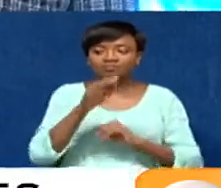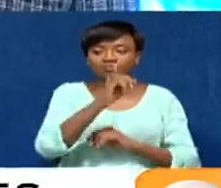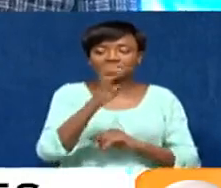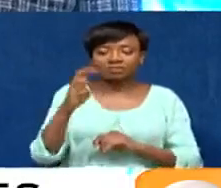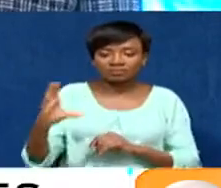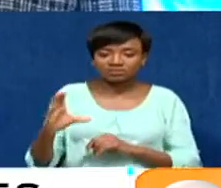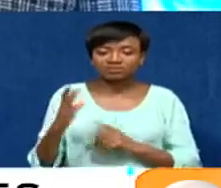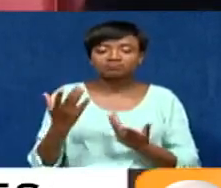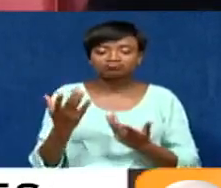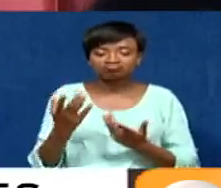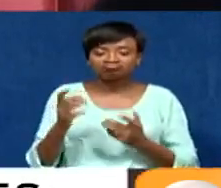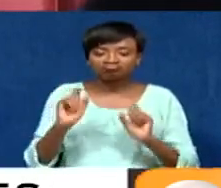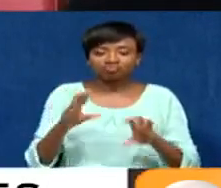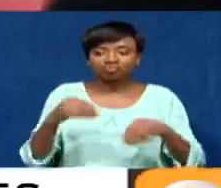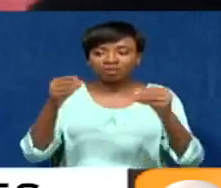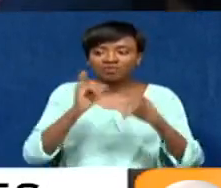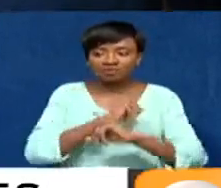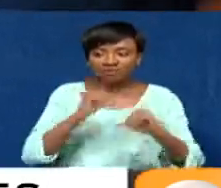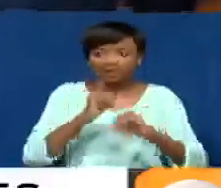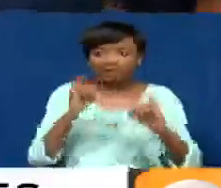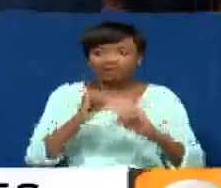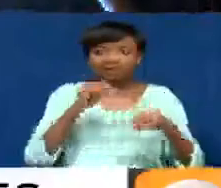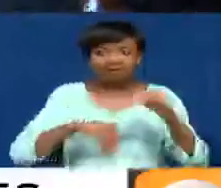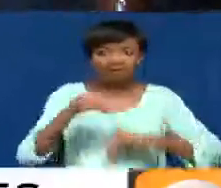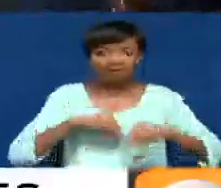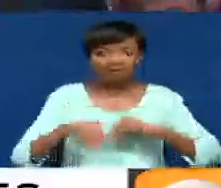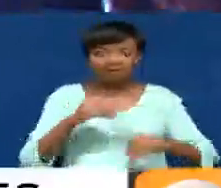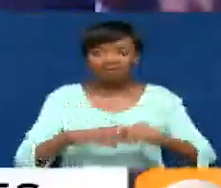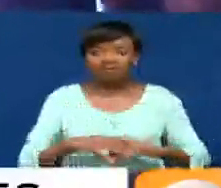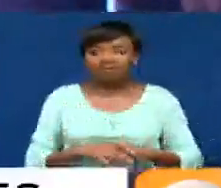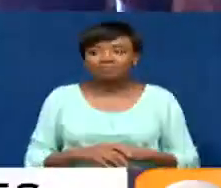pressure to deliver a free, fair and credible election is on.